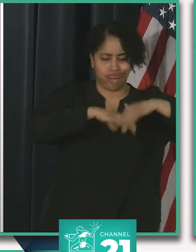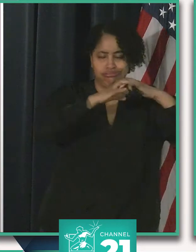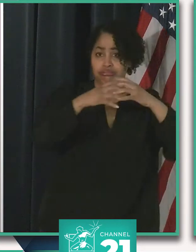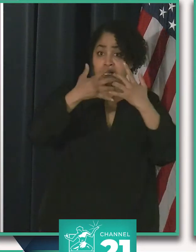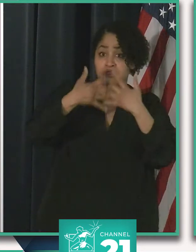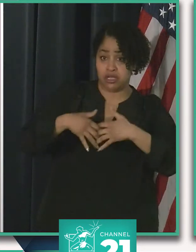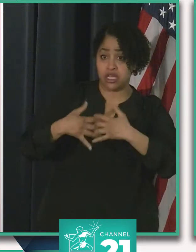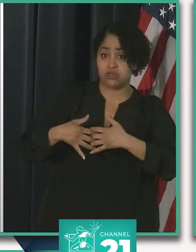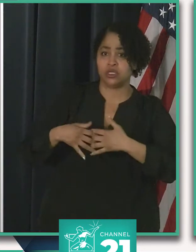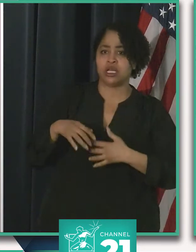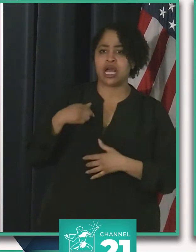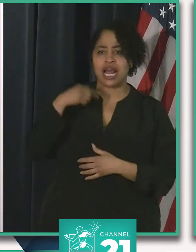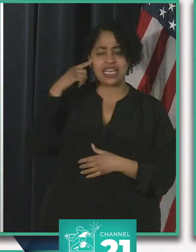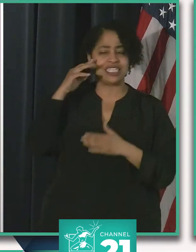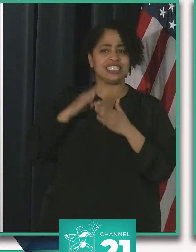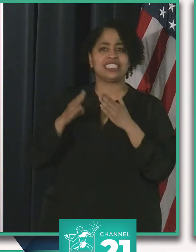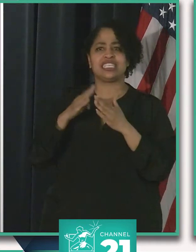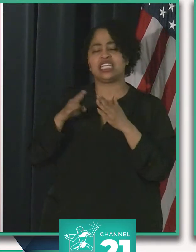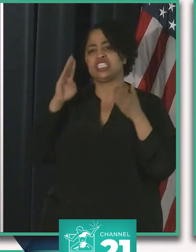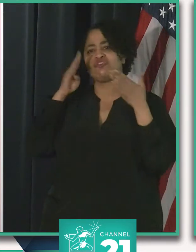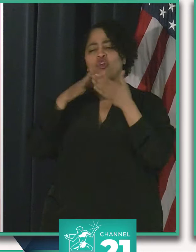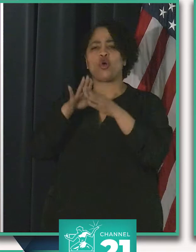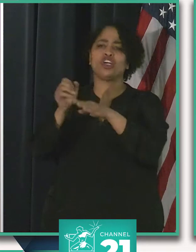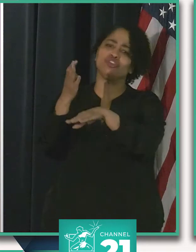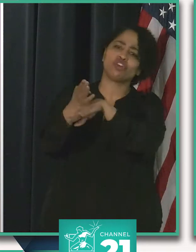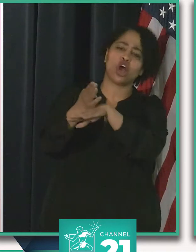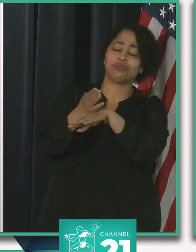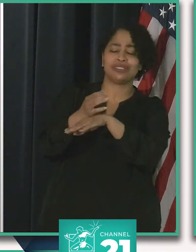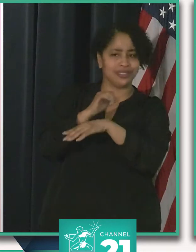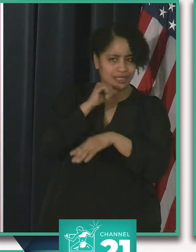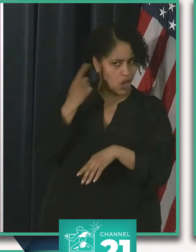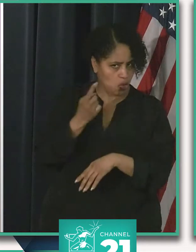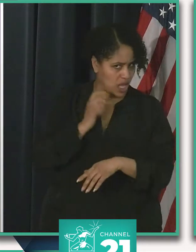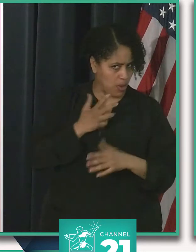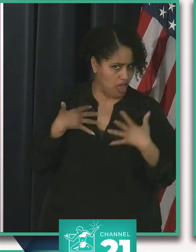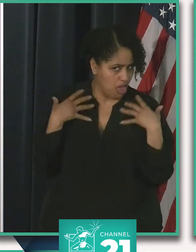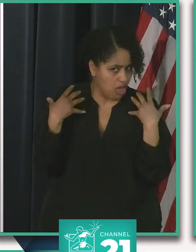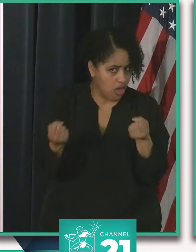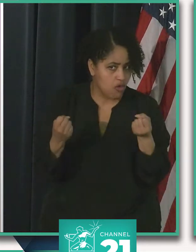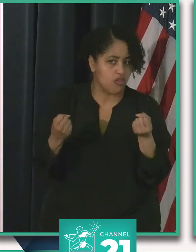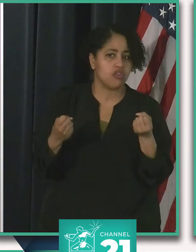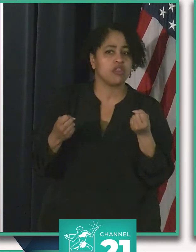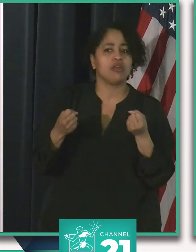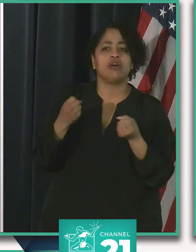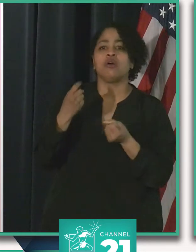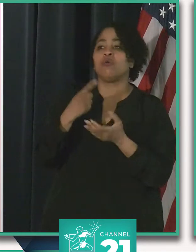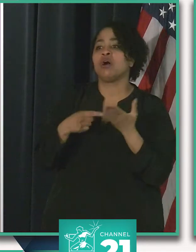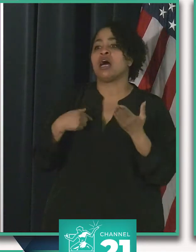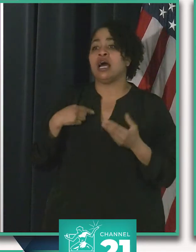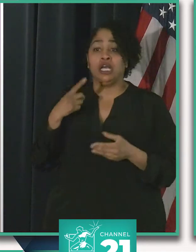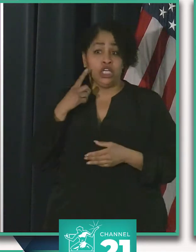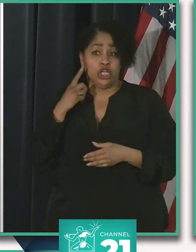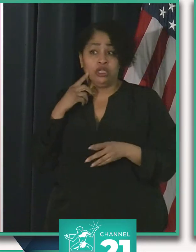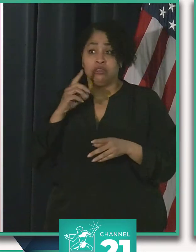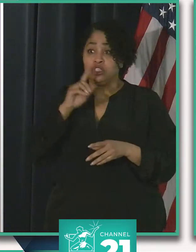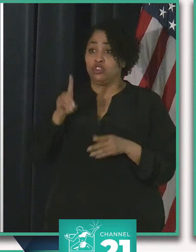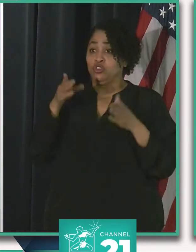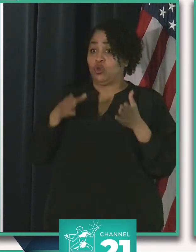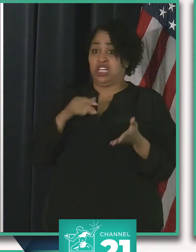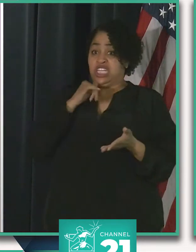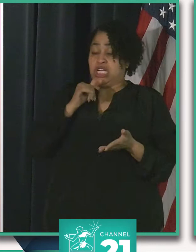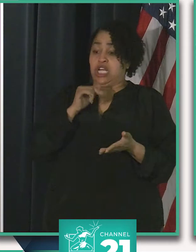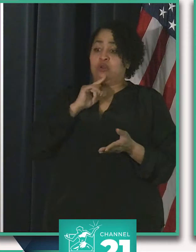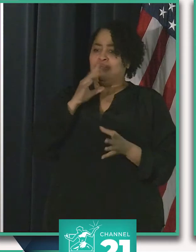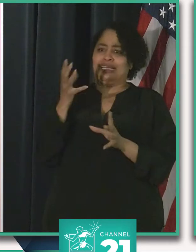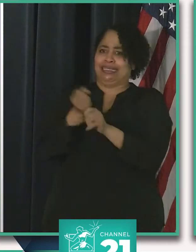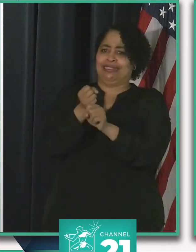been focused on things like jobs instead of our health. And from what I hear, Detroiters aren't really getting these jobs in the